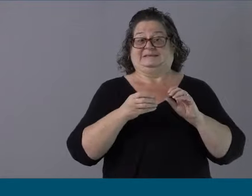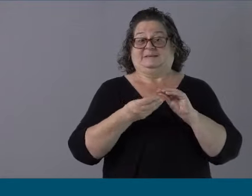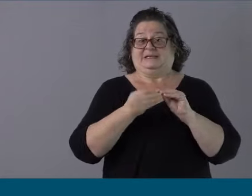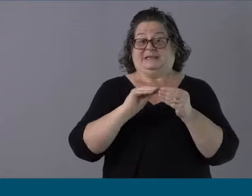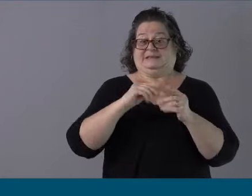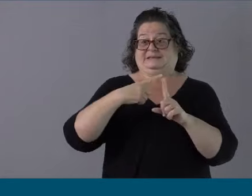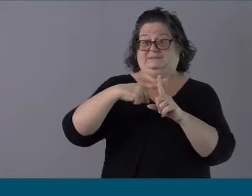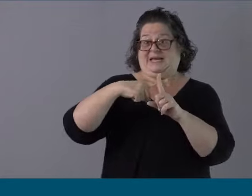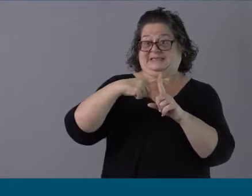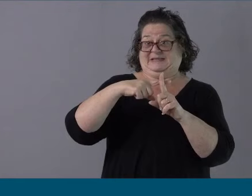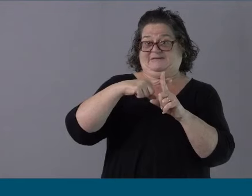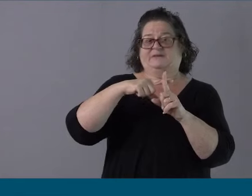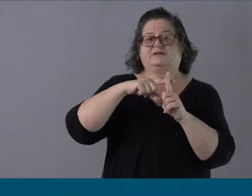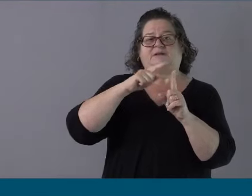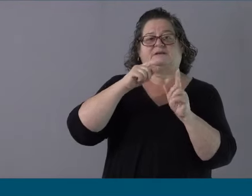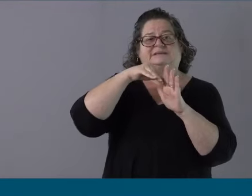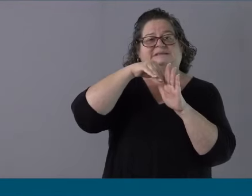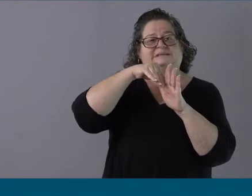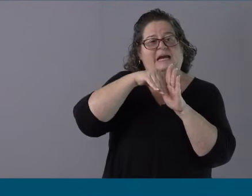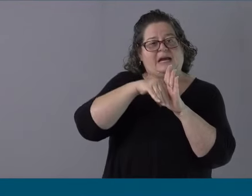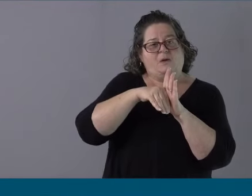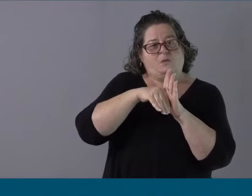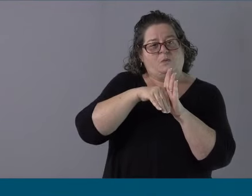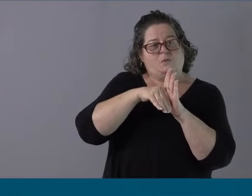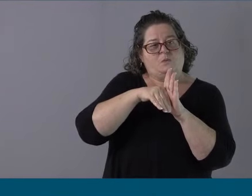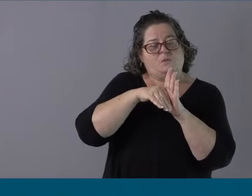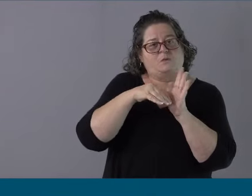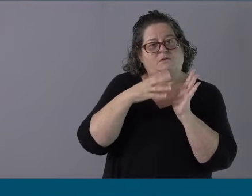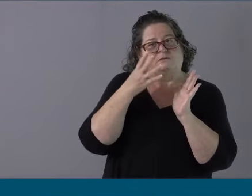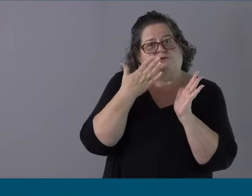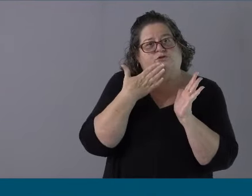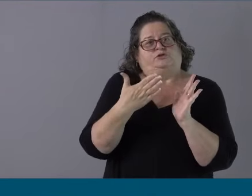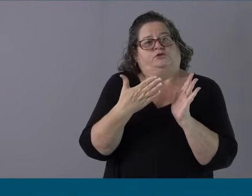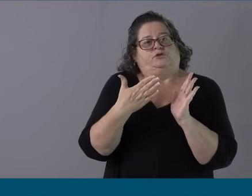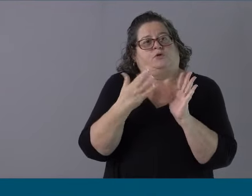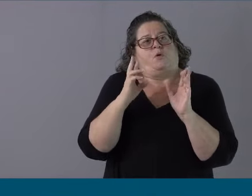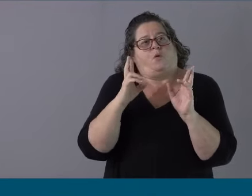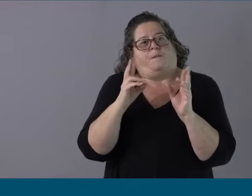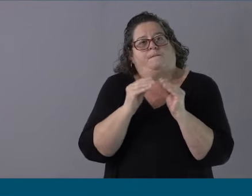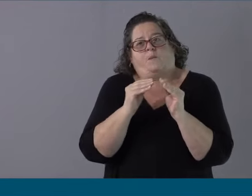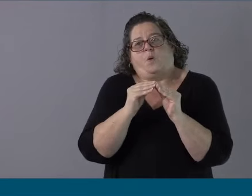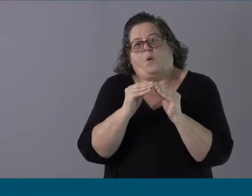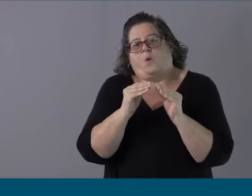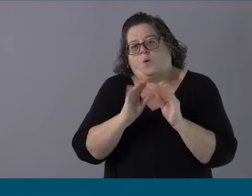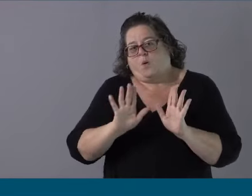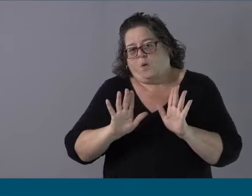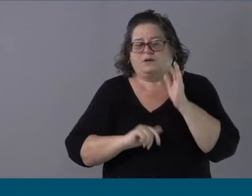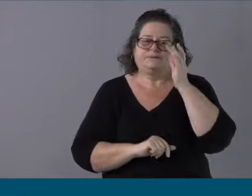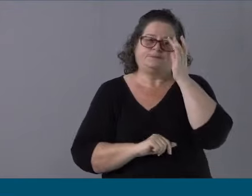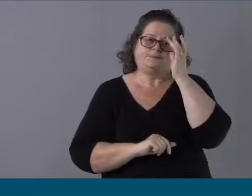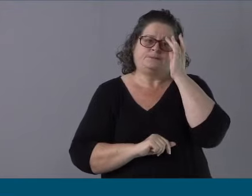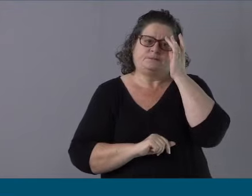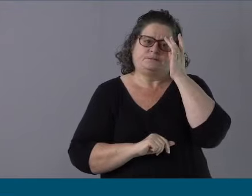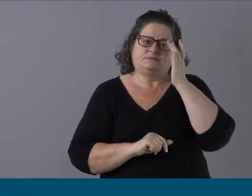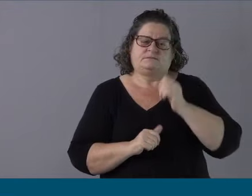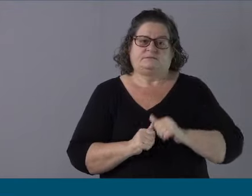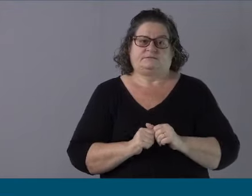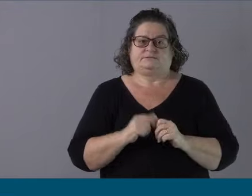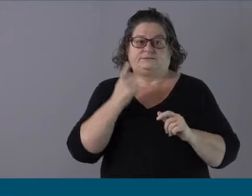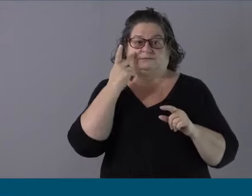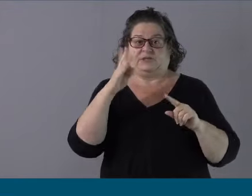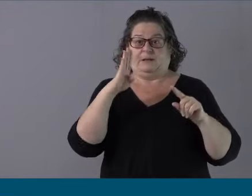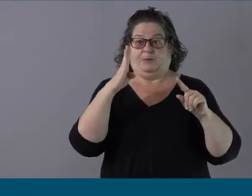good sign and a good direction. Let's take a look at the COVID-like illness surveillance. That's the blue line, and